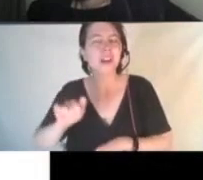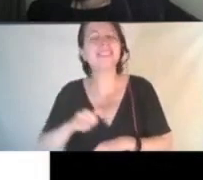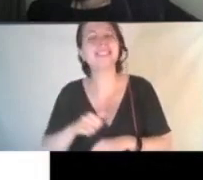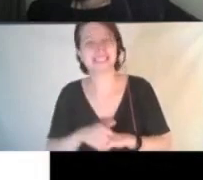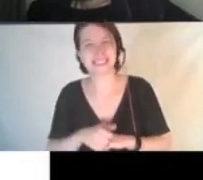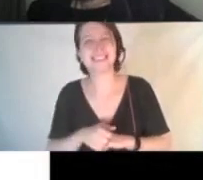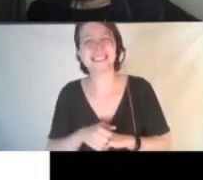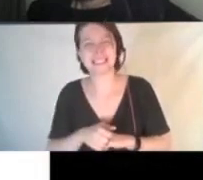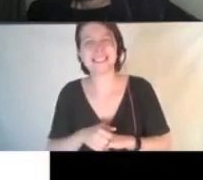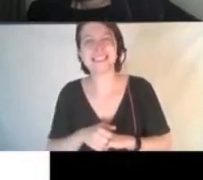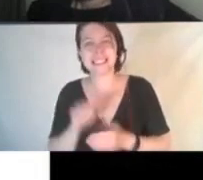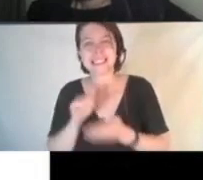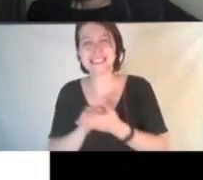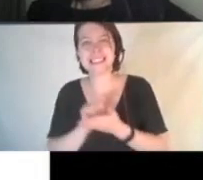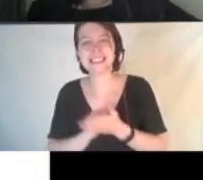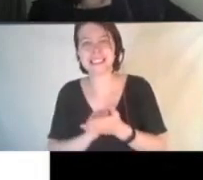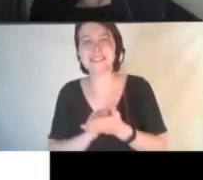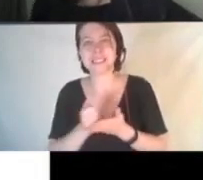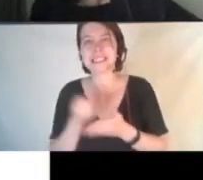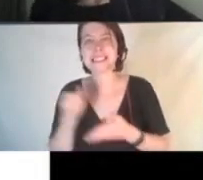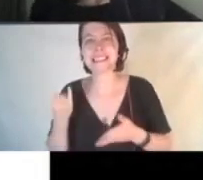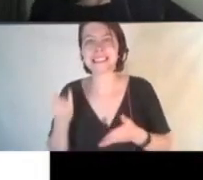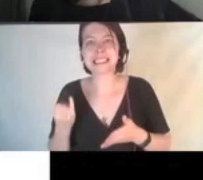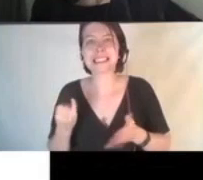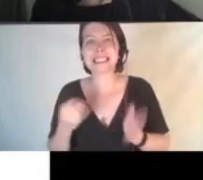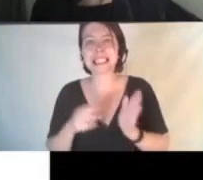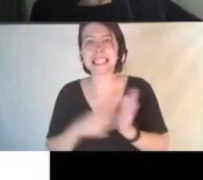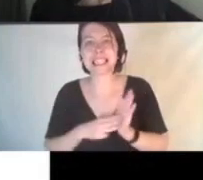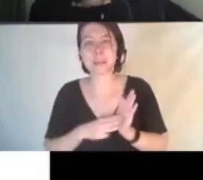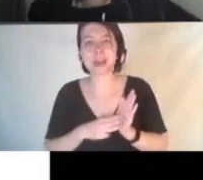experience to work for 6 months, and also to have